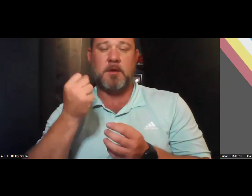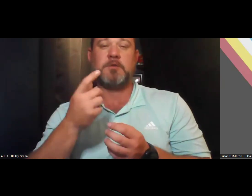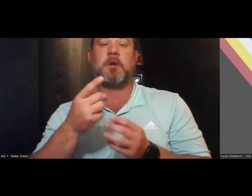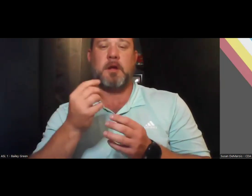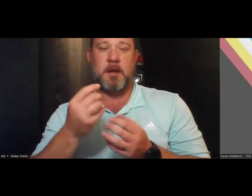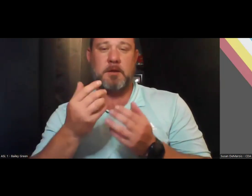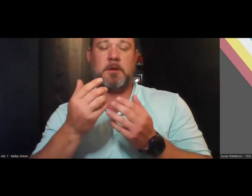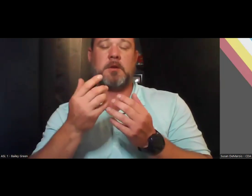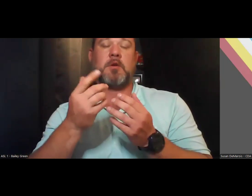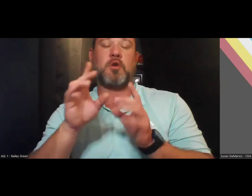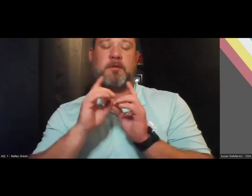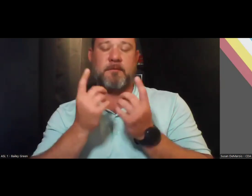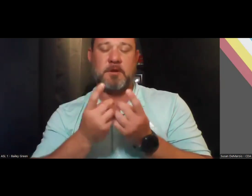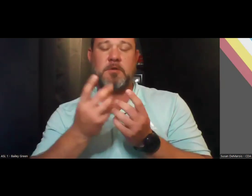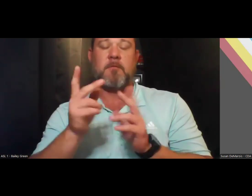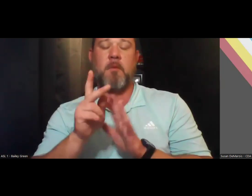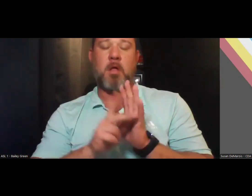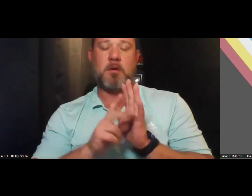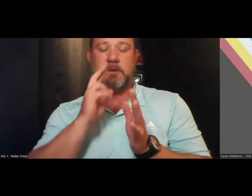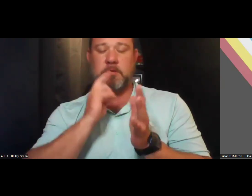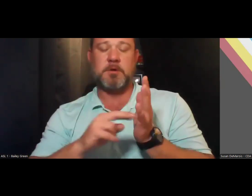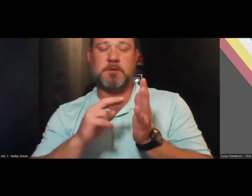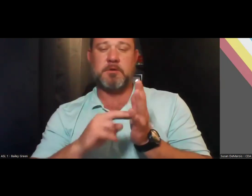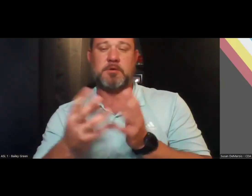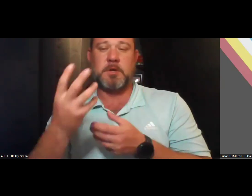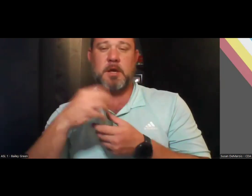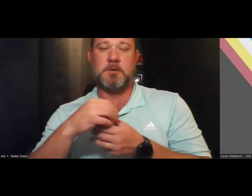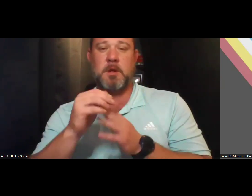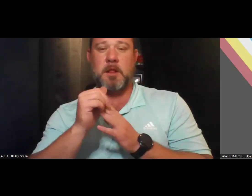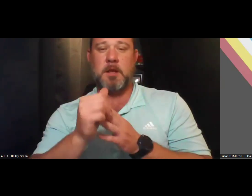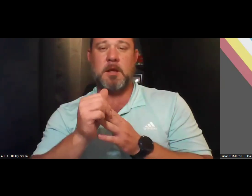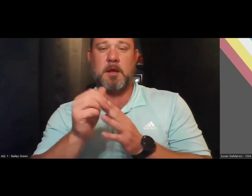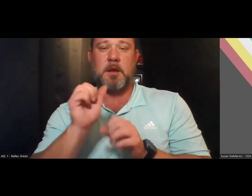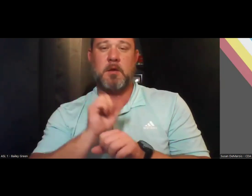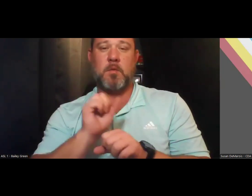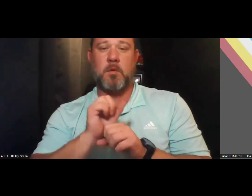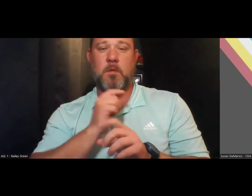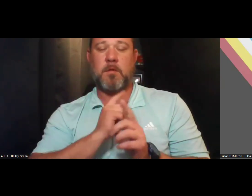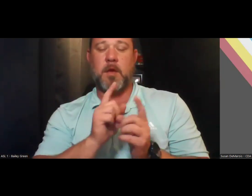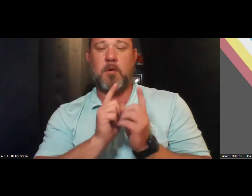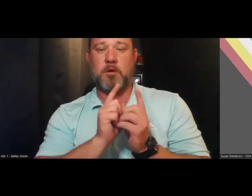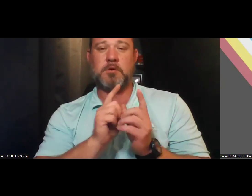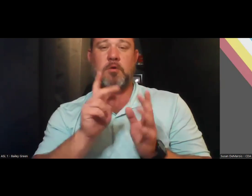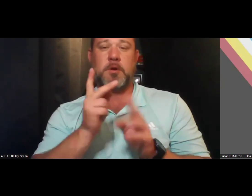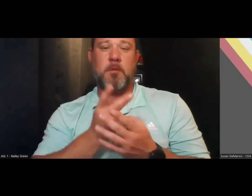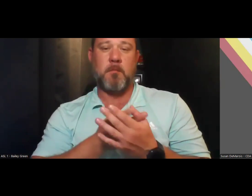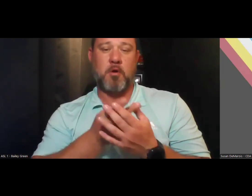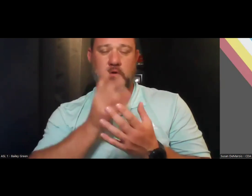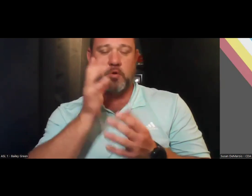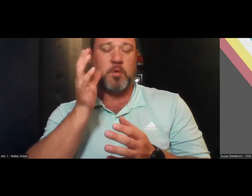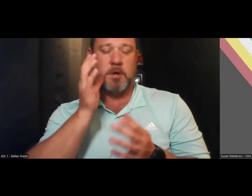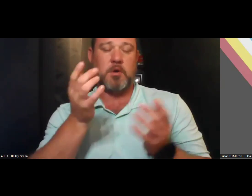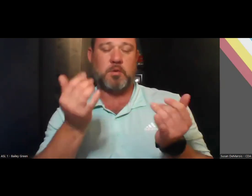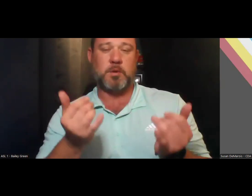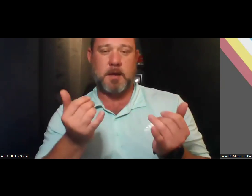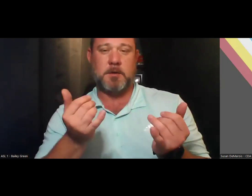of Policy, Research, and Engagement, who have been leading this work with our consultant partners, who you'll hear from today. So we're